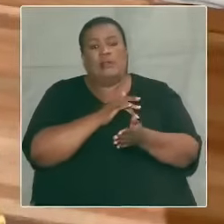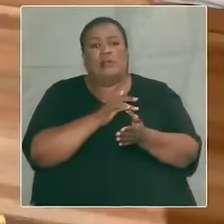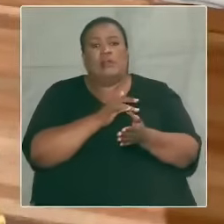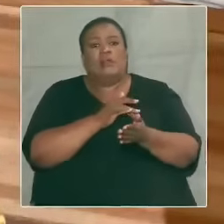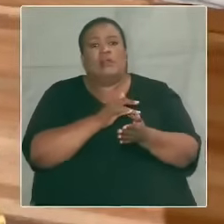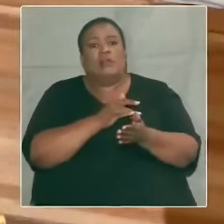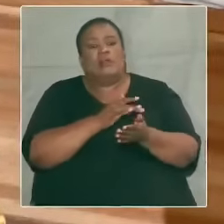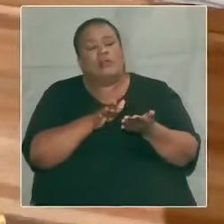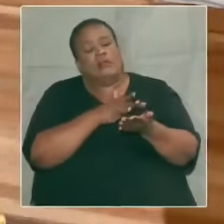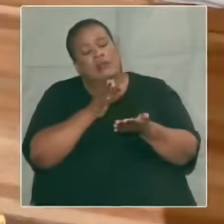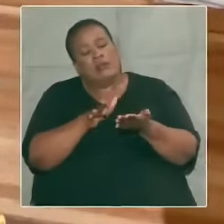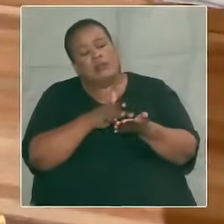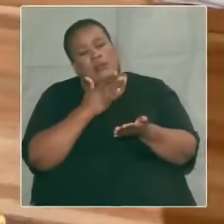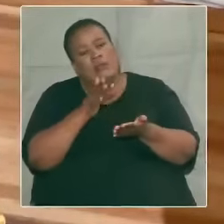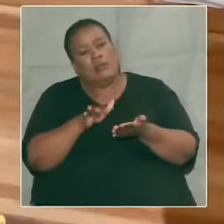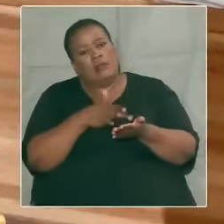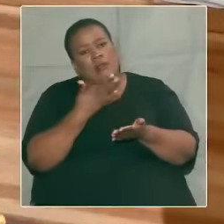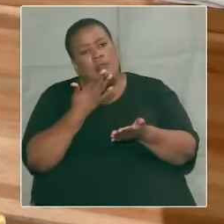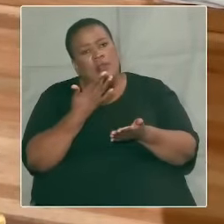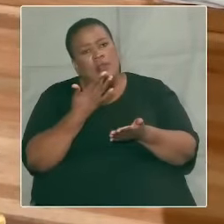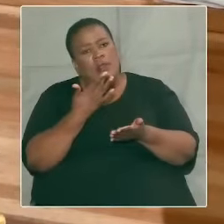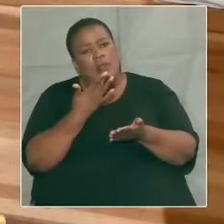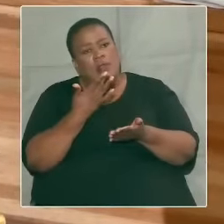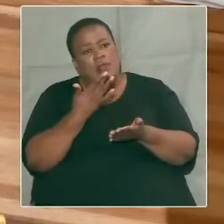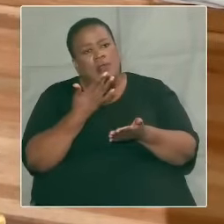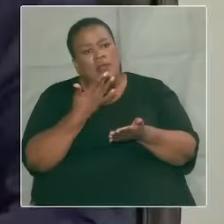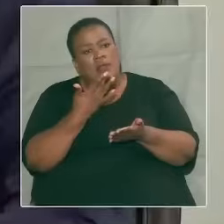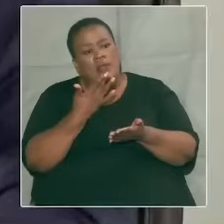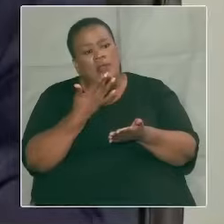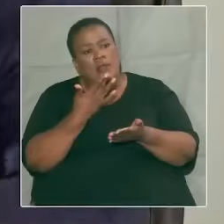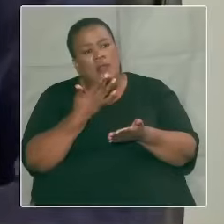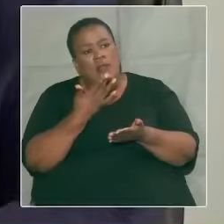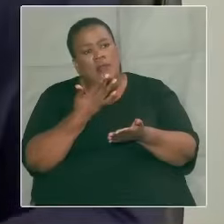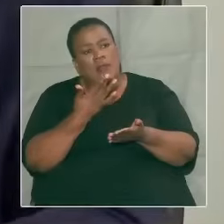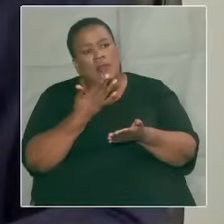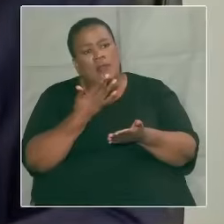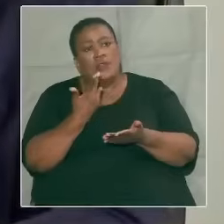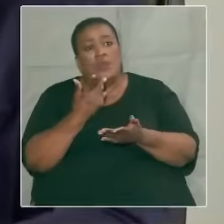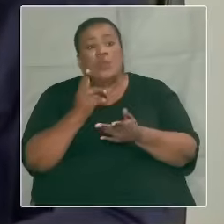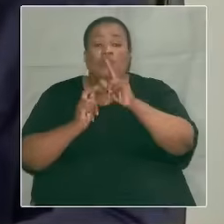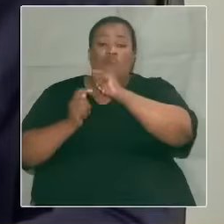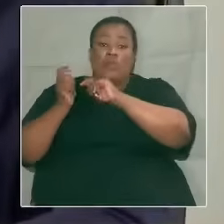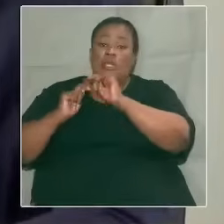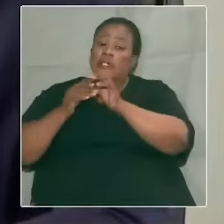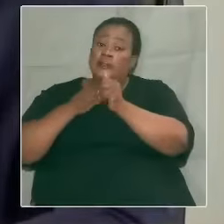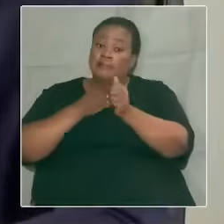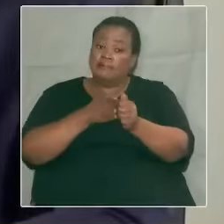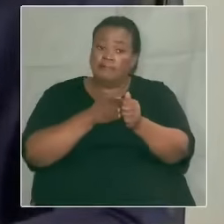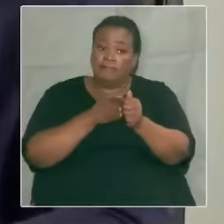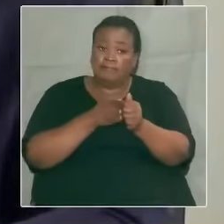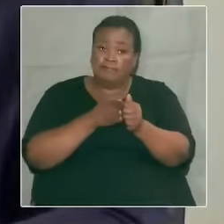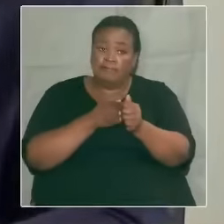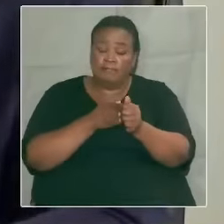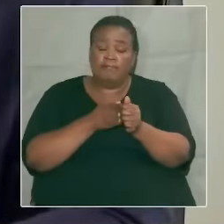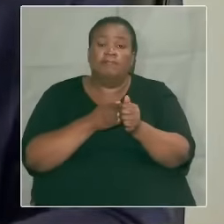412. 411 to, Just over the page. yes. Traditional related